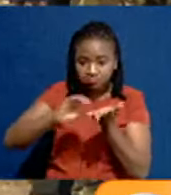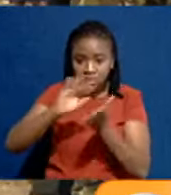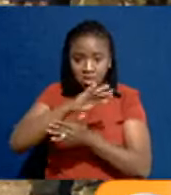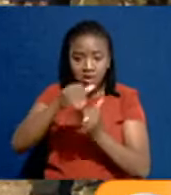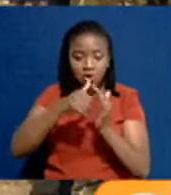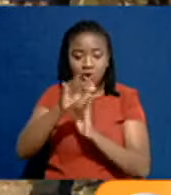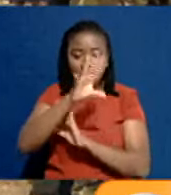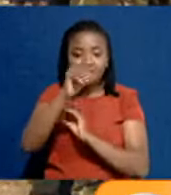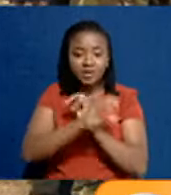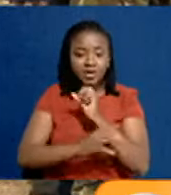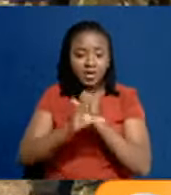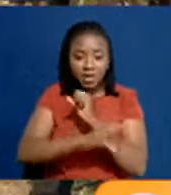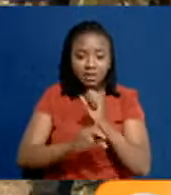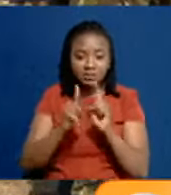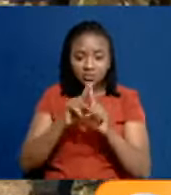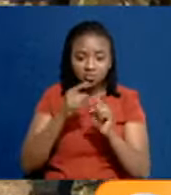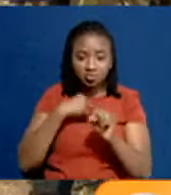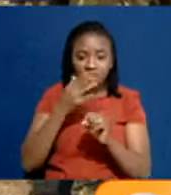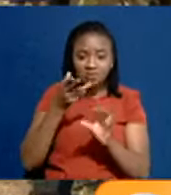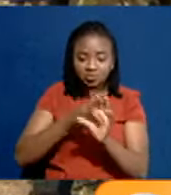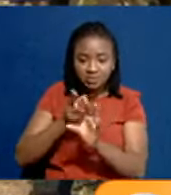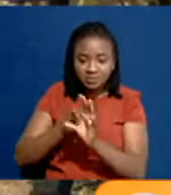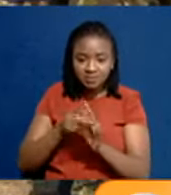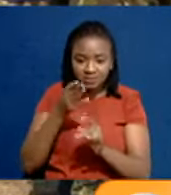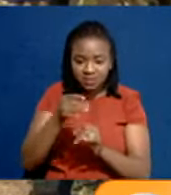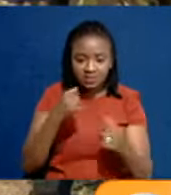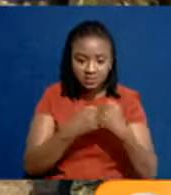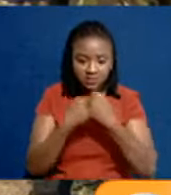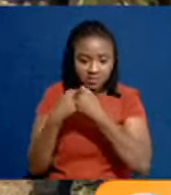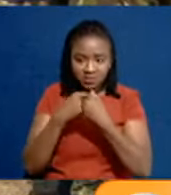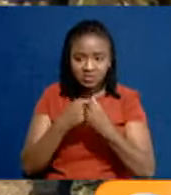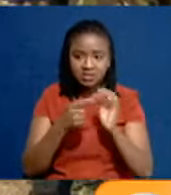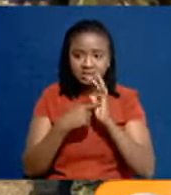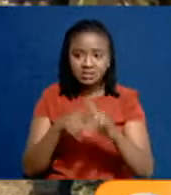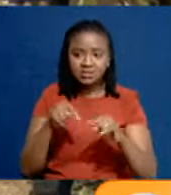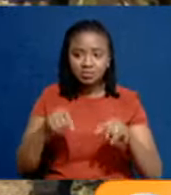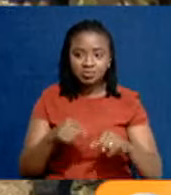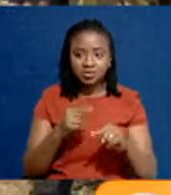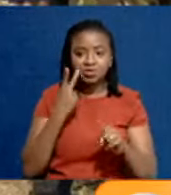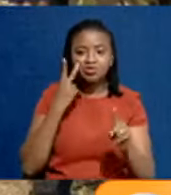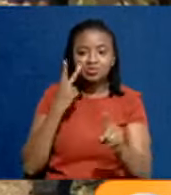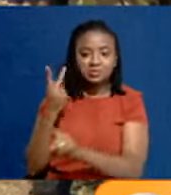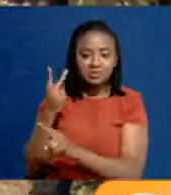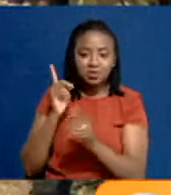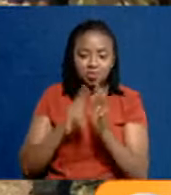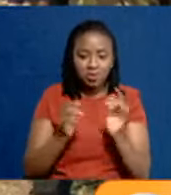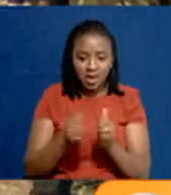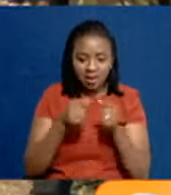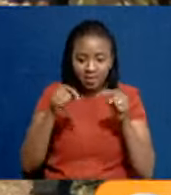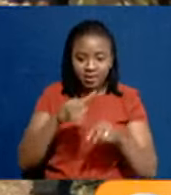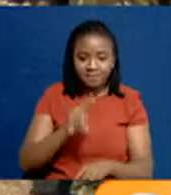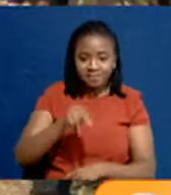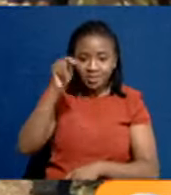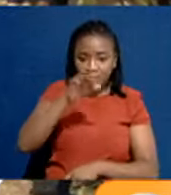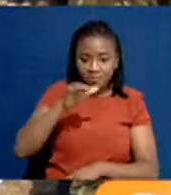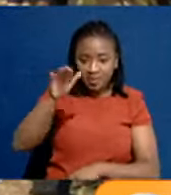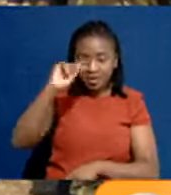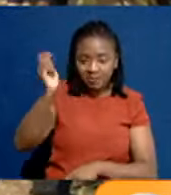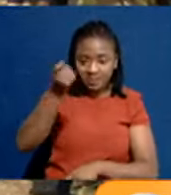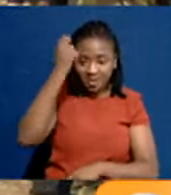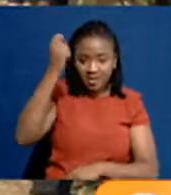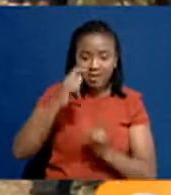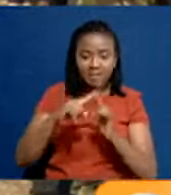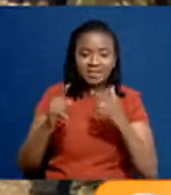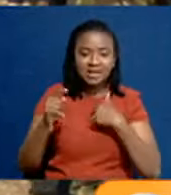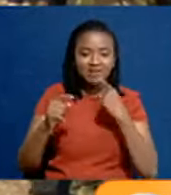raise the awareness is that we get rangers to take part in this challenge. So today, although you're seeing just what's happening here in North Kenya, we have over 100